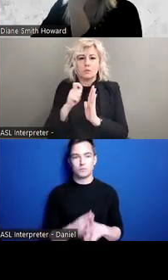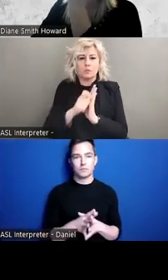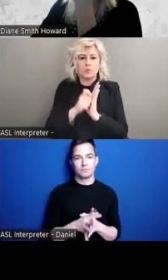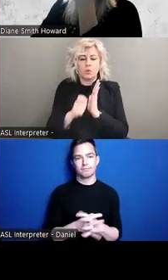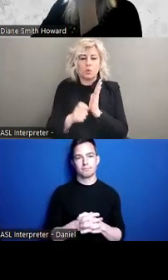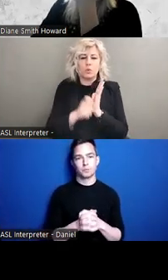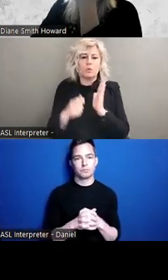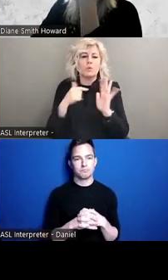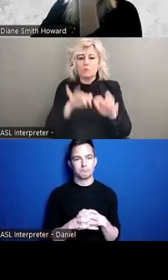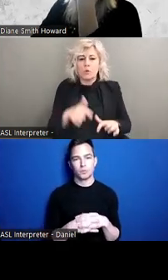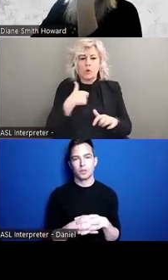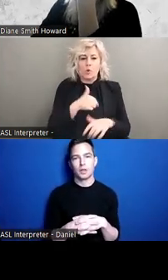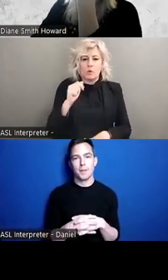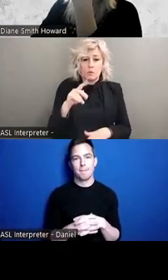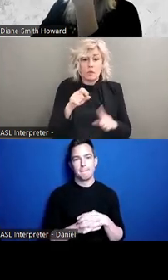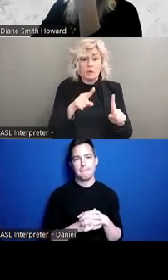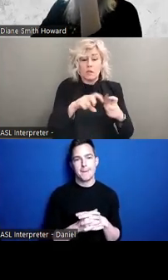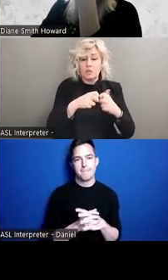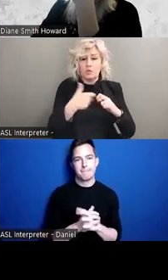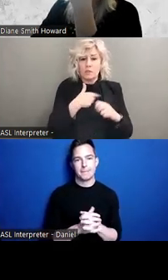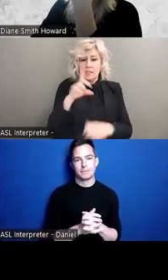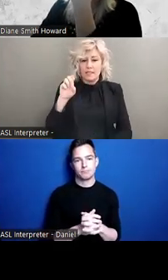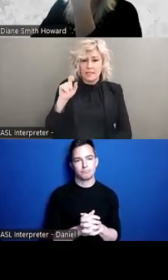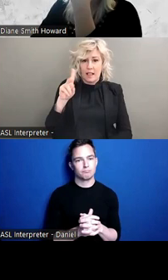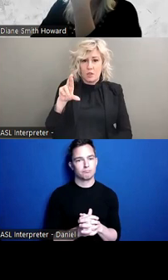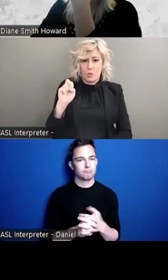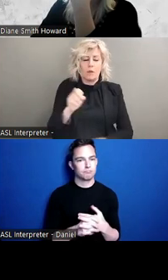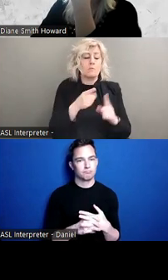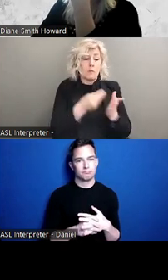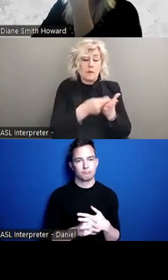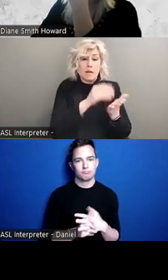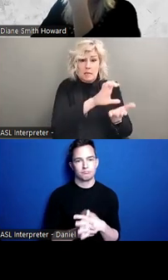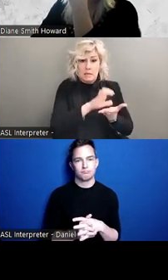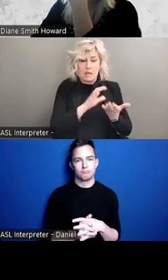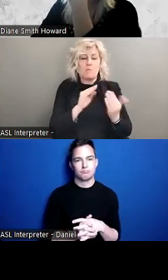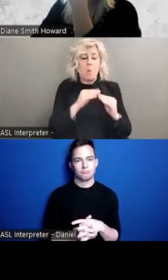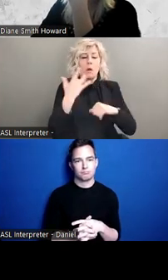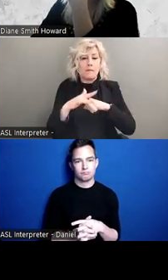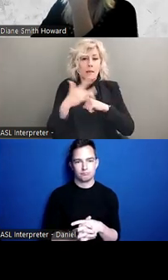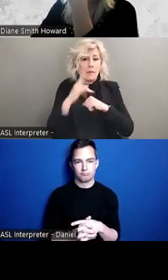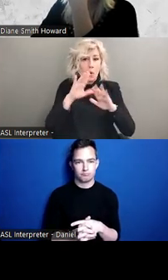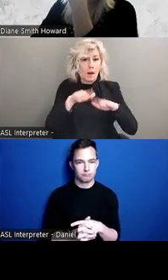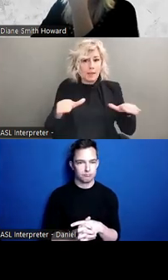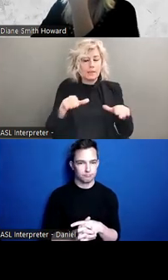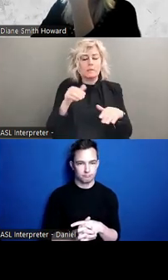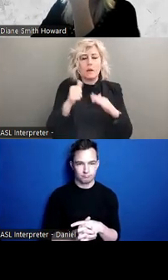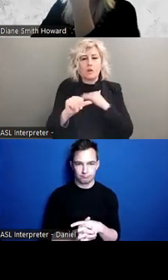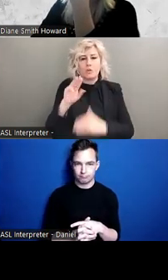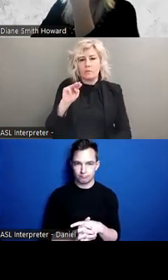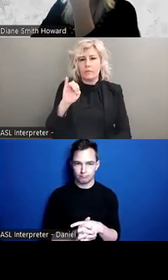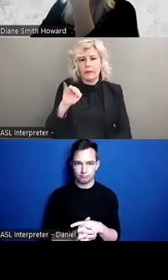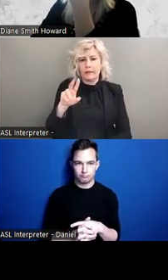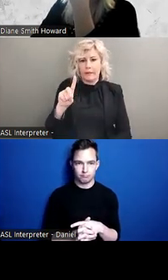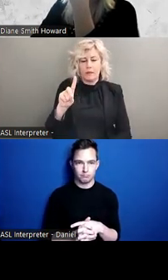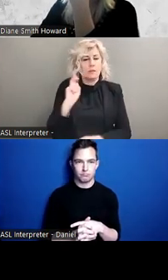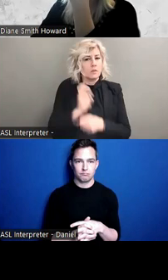Elizabeth Booth wrote, re-respite, the issue we see in Delaware is that although funding for respite has become more widely available for kids on Medicaid, it's very